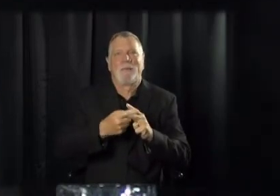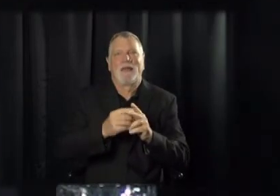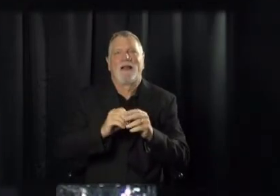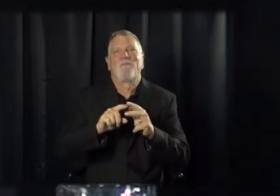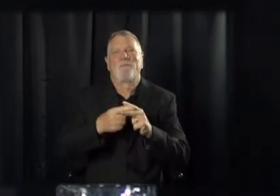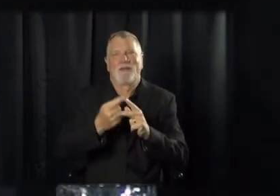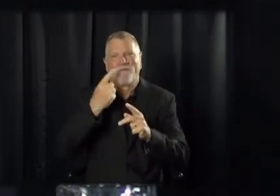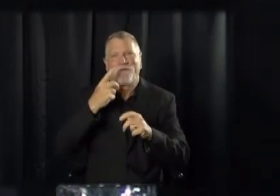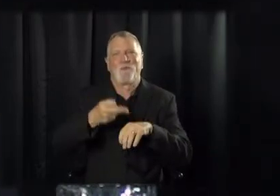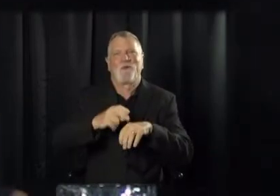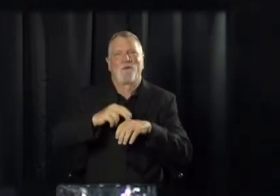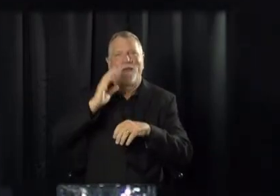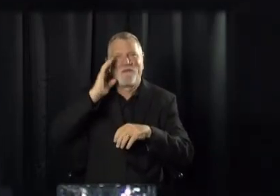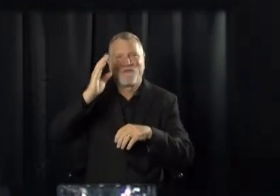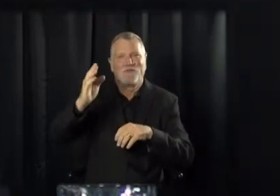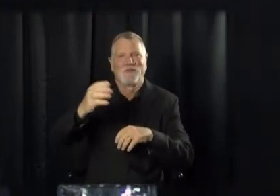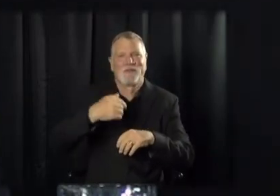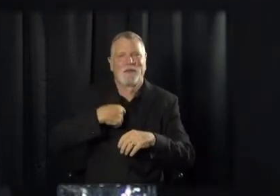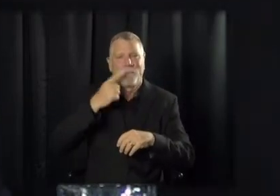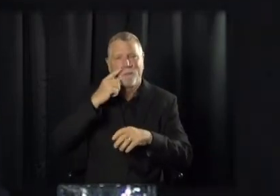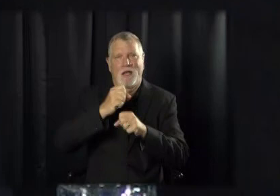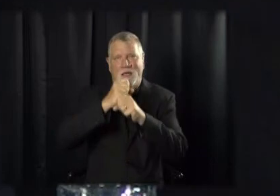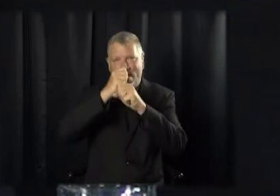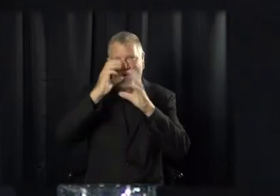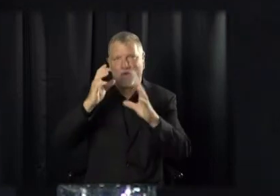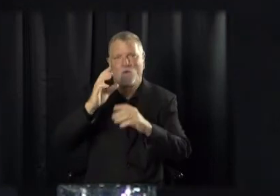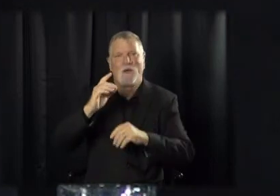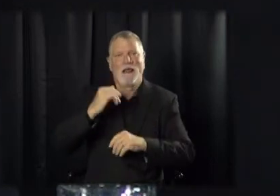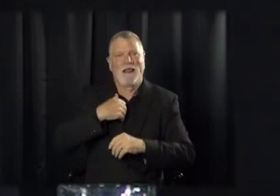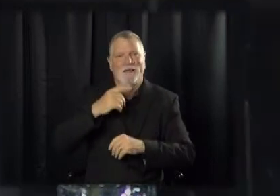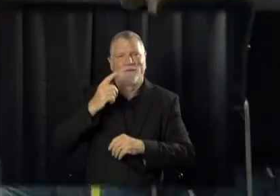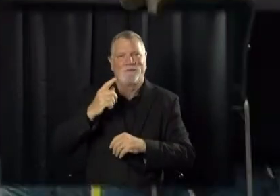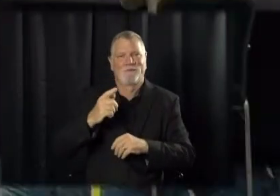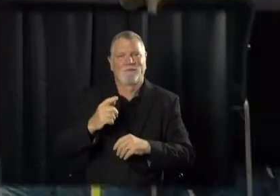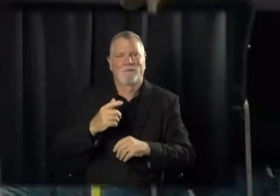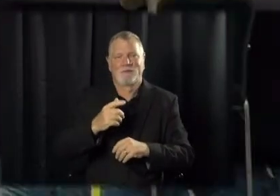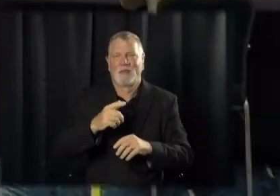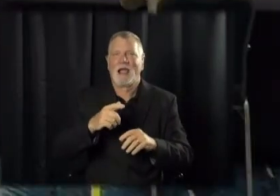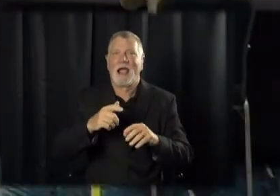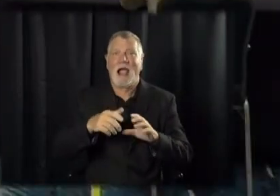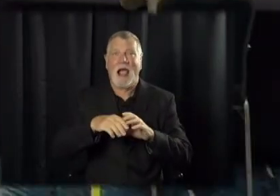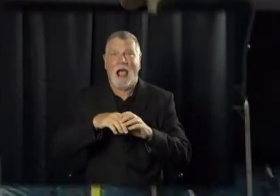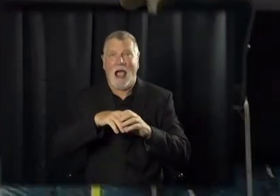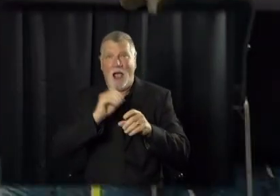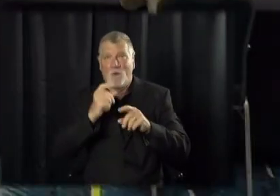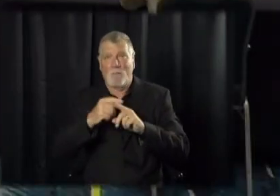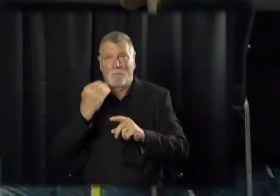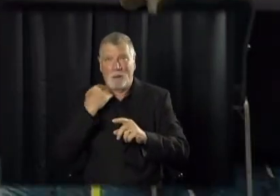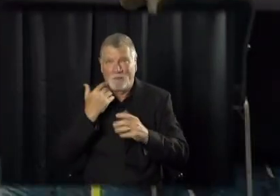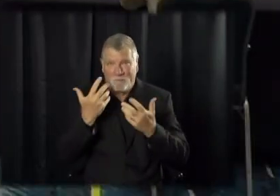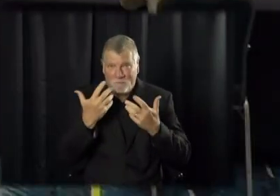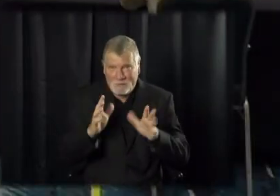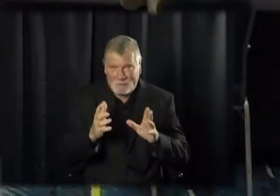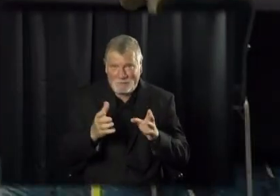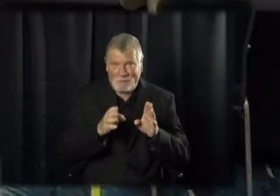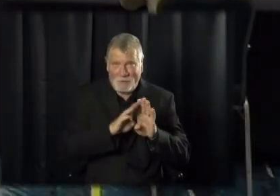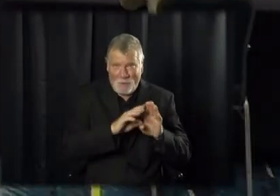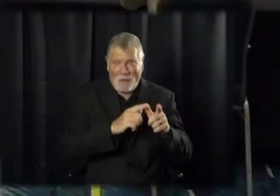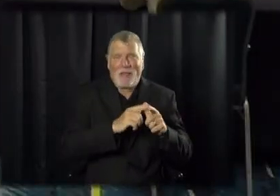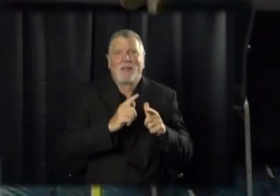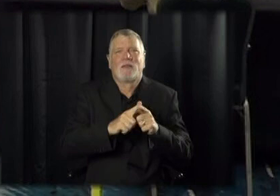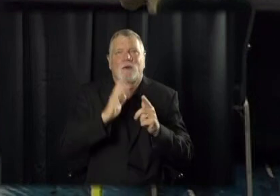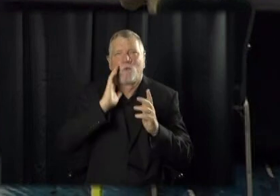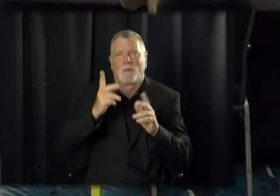beginning for Puerto Rico's future, in my view, getting out of bankruptcy. Getting out of bankruptcy will move Puerto